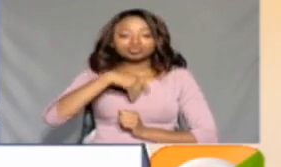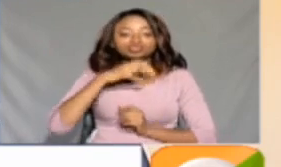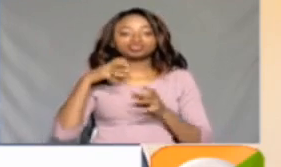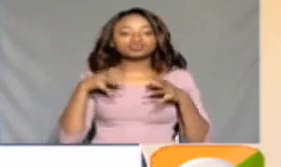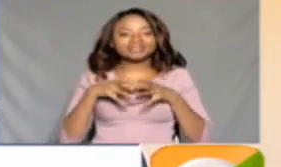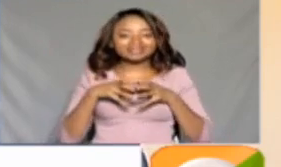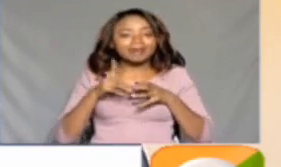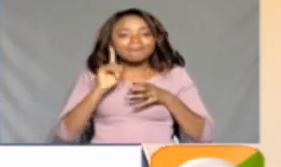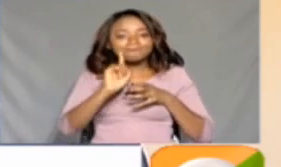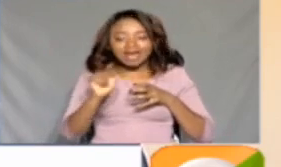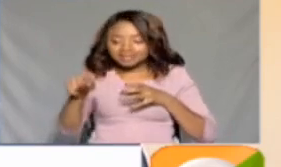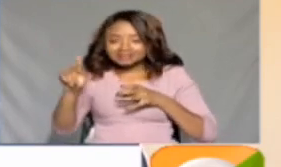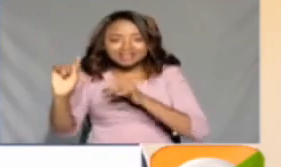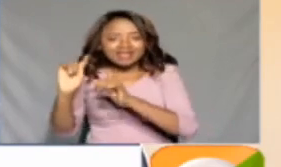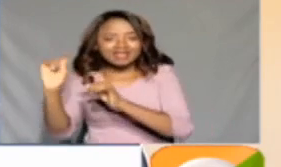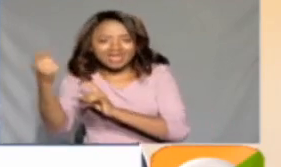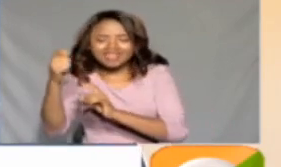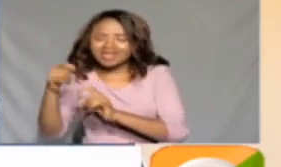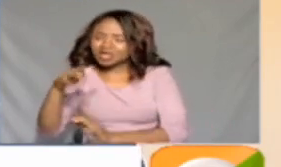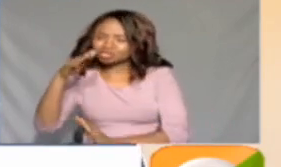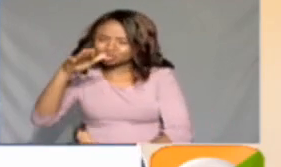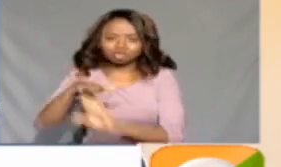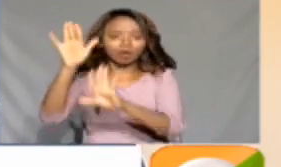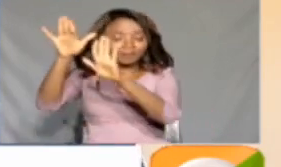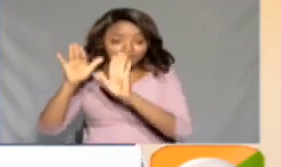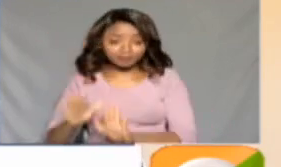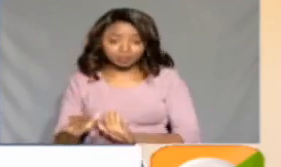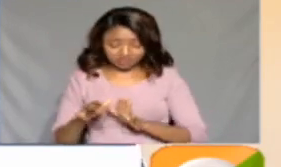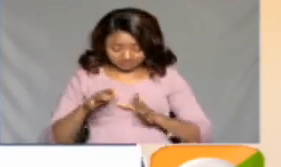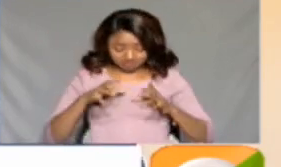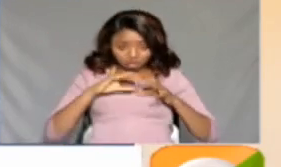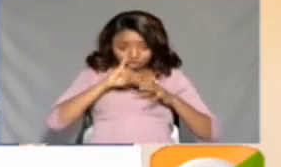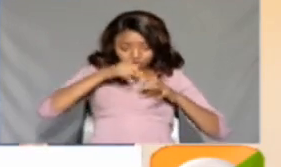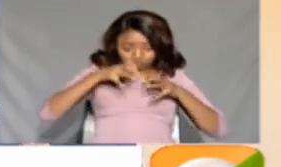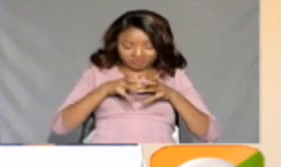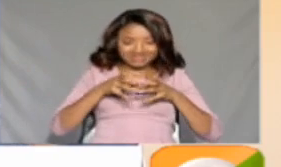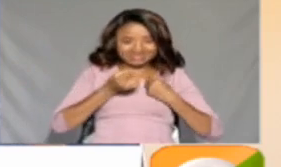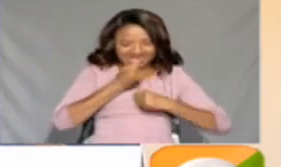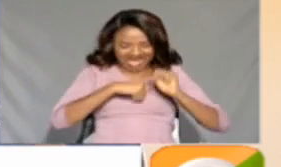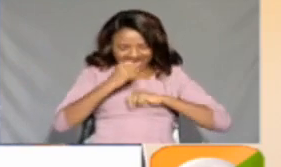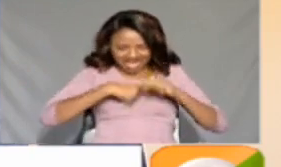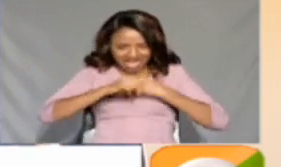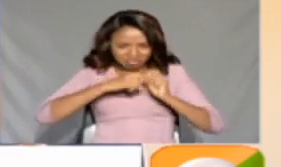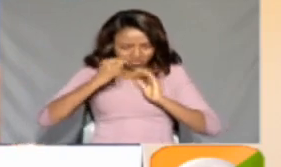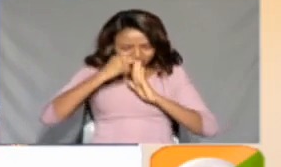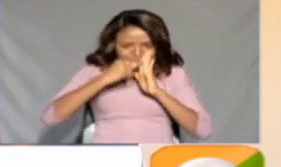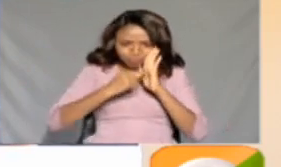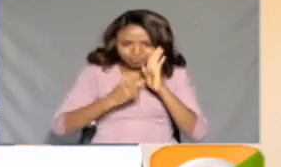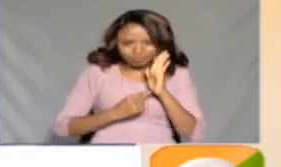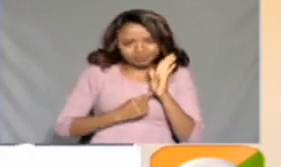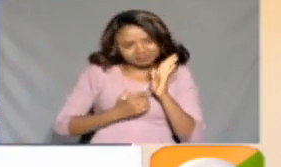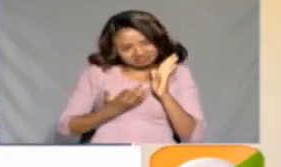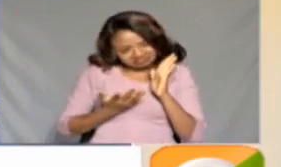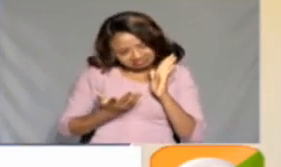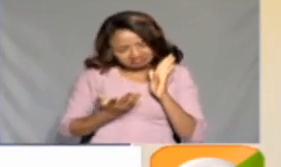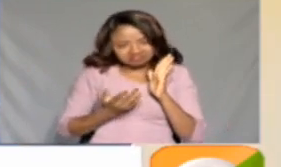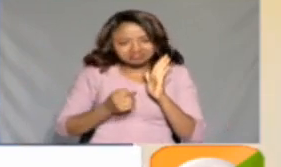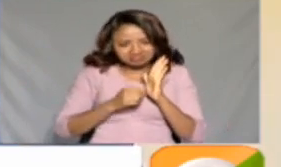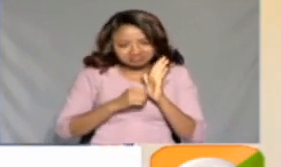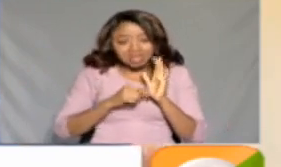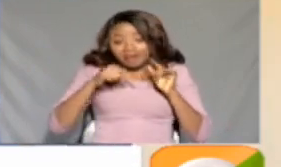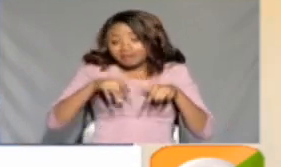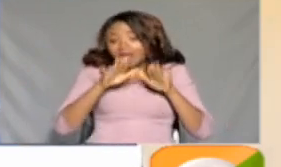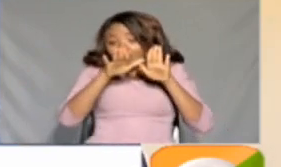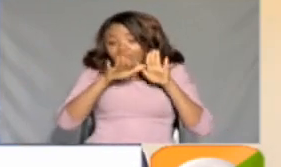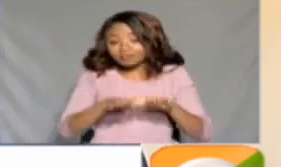What is Jubilee Damu? It is aspirational in many respects. And at this particular moment in time, the most important thing